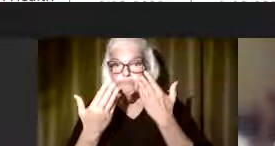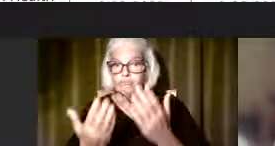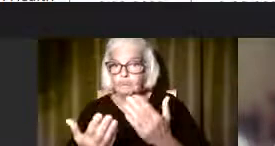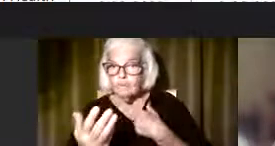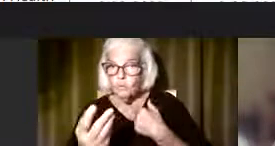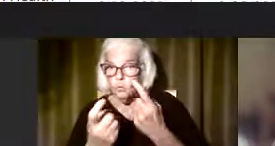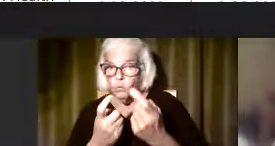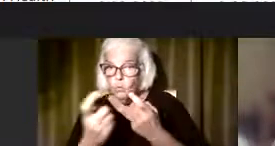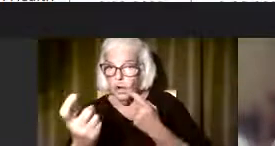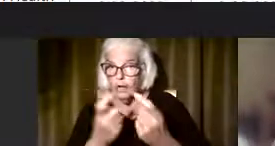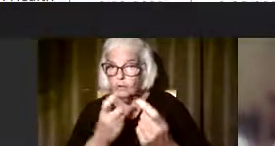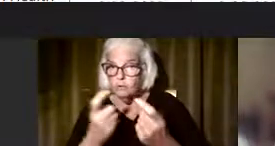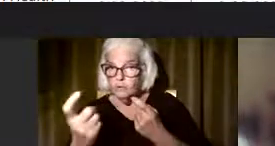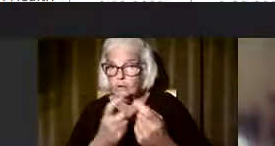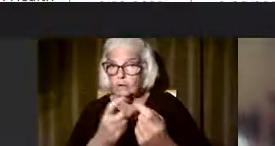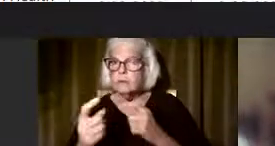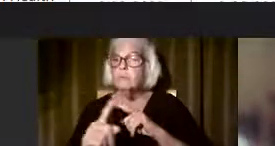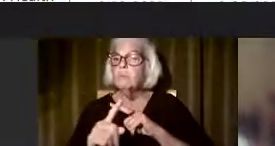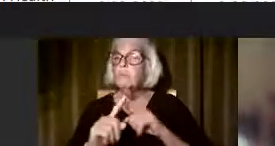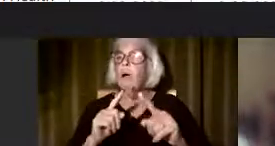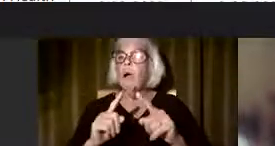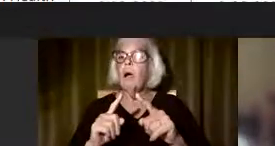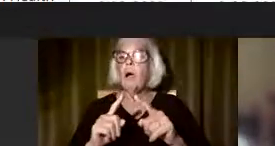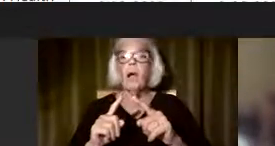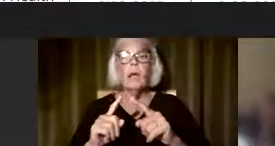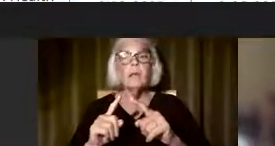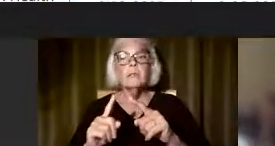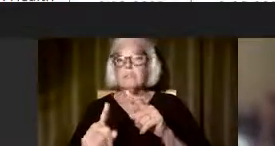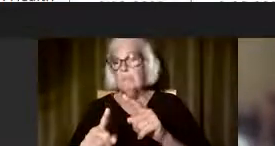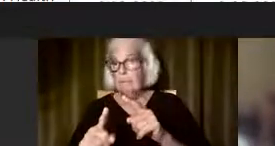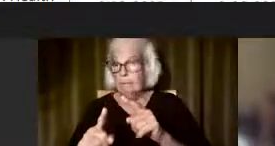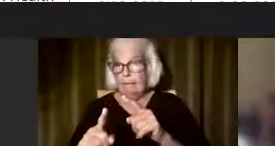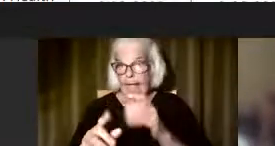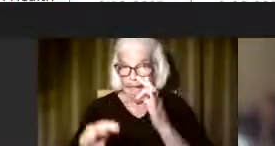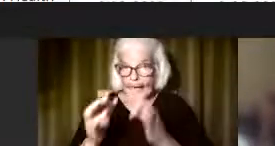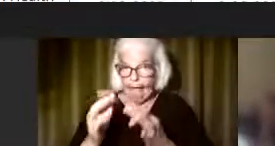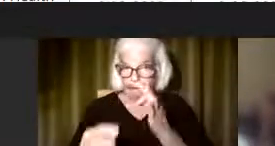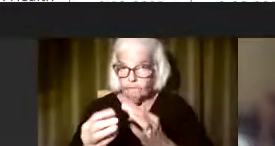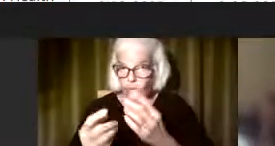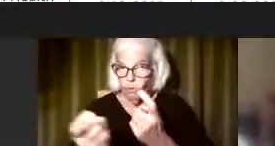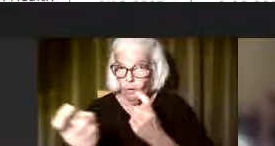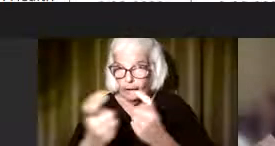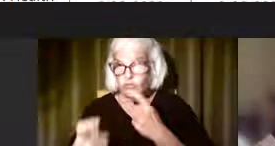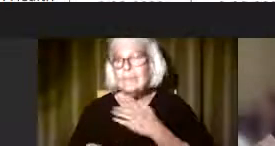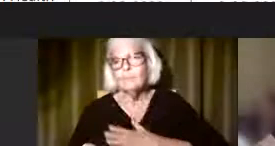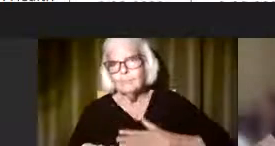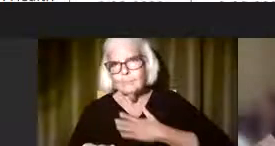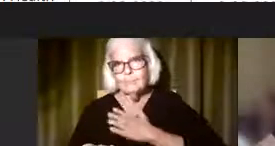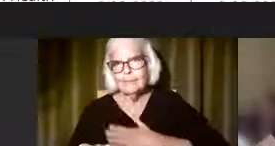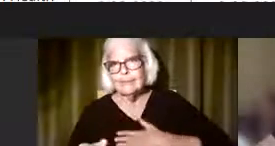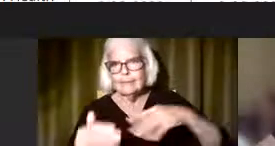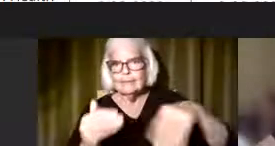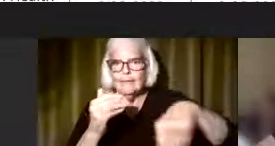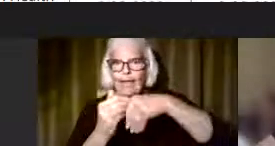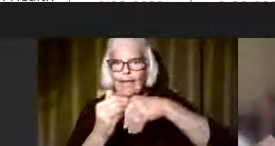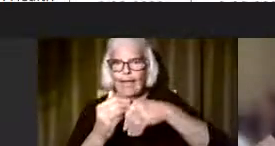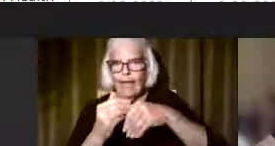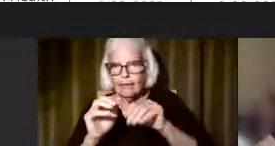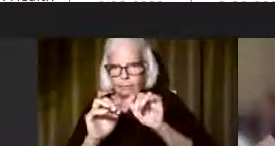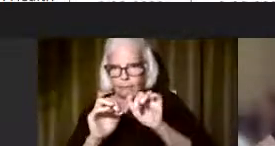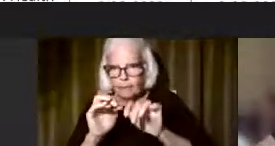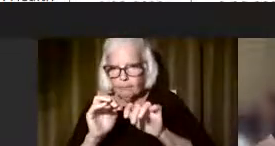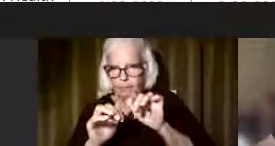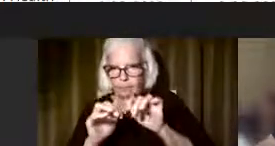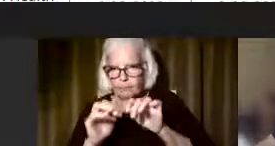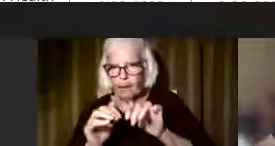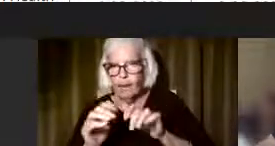as a part of a discussion instead of hearing myself talk for 30 minutes. So I'd welcome some questions if there are any at this time before I go